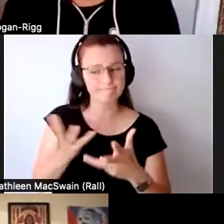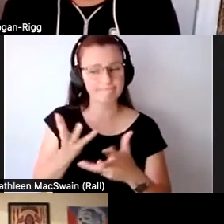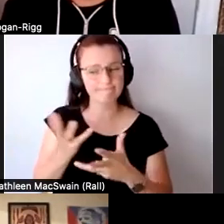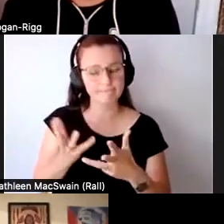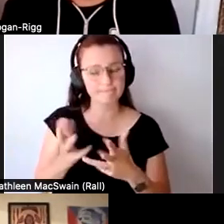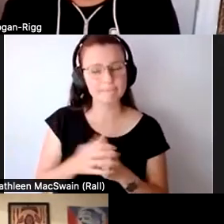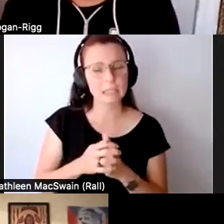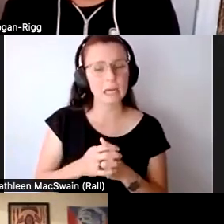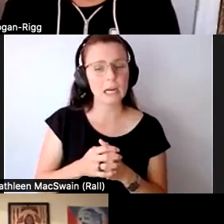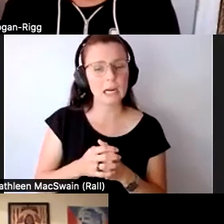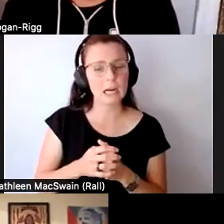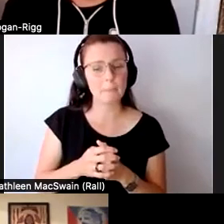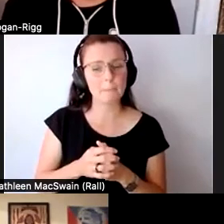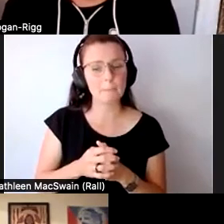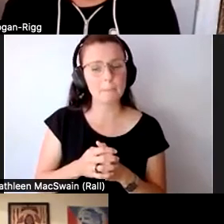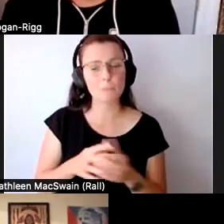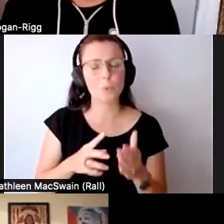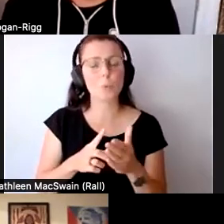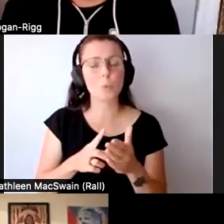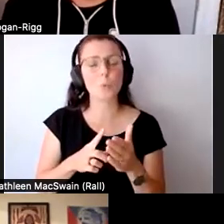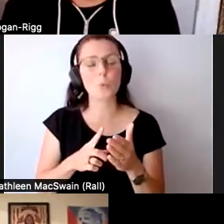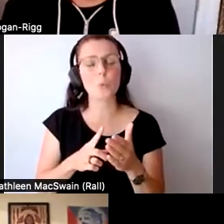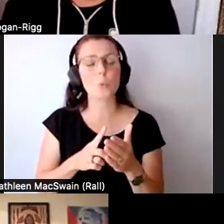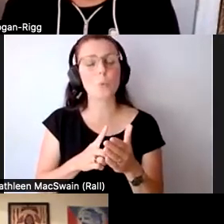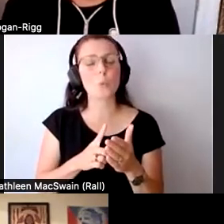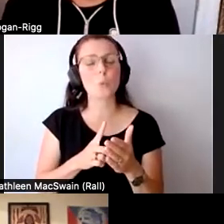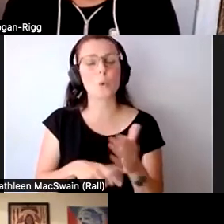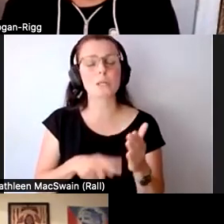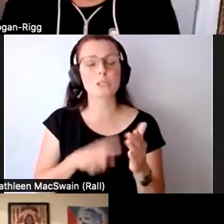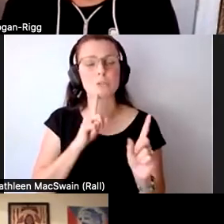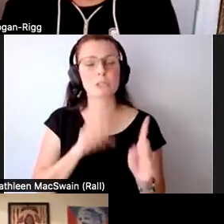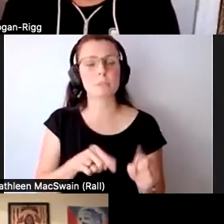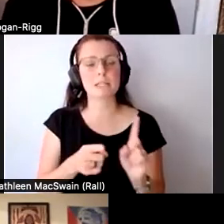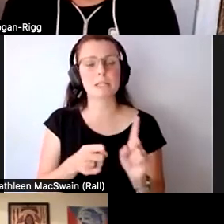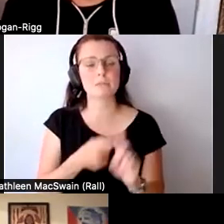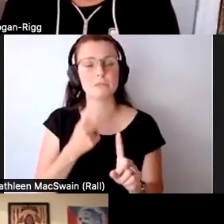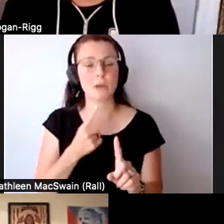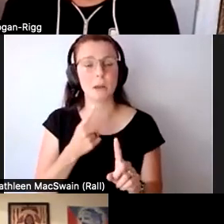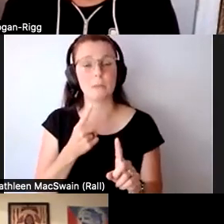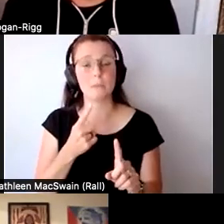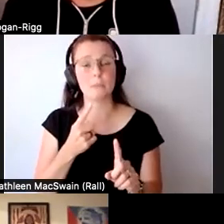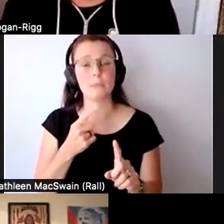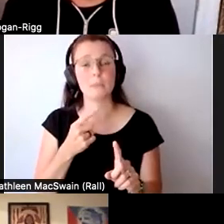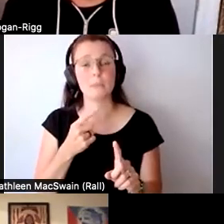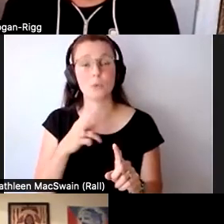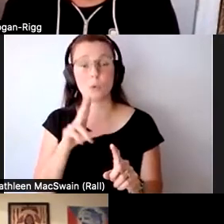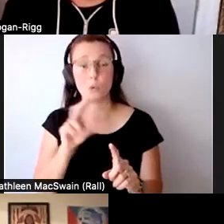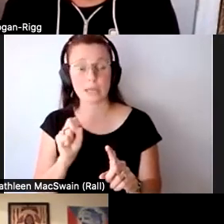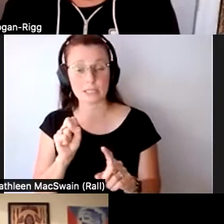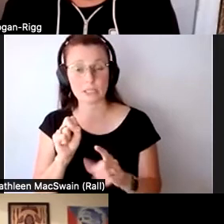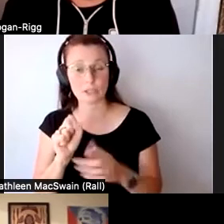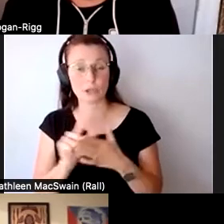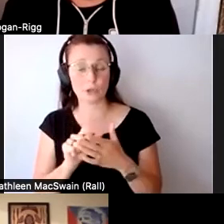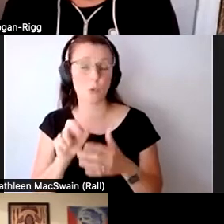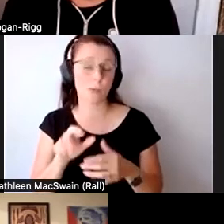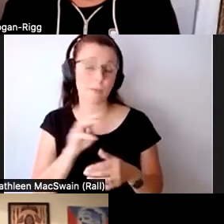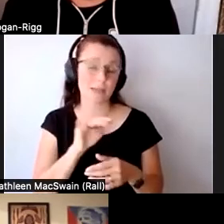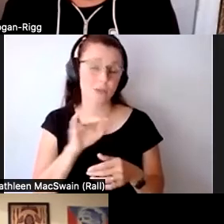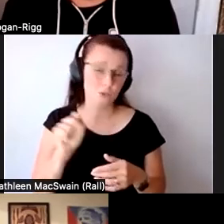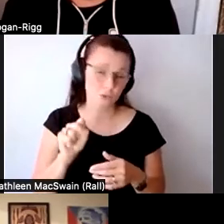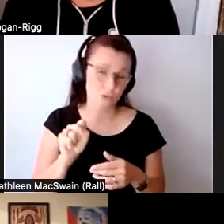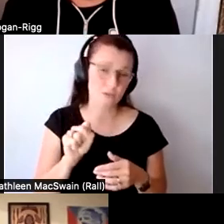the Massachusetts Attorney General or the U.S. Attorney? So, Carl, could you speak a bit briefly to the